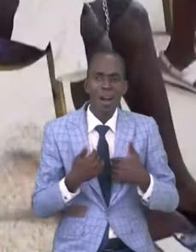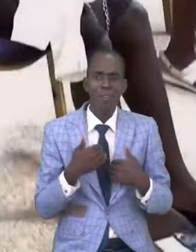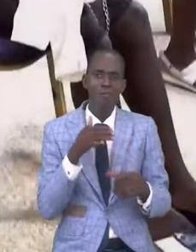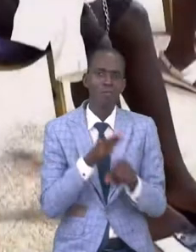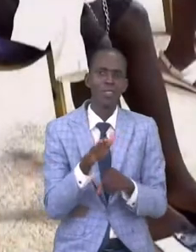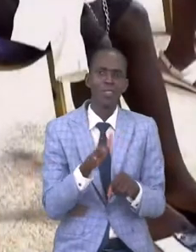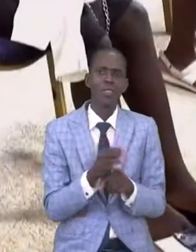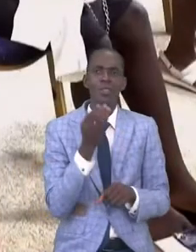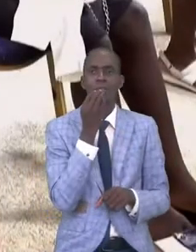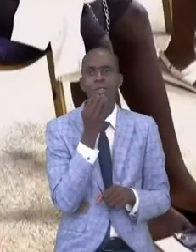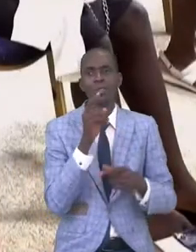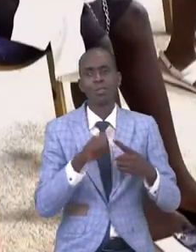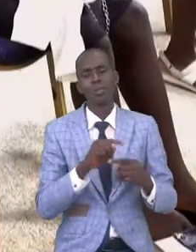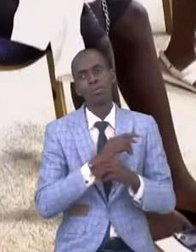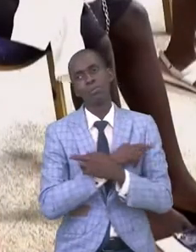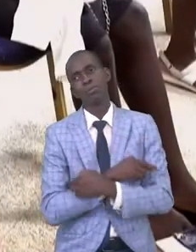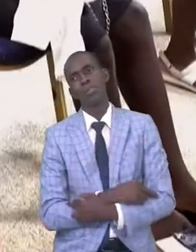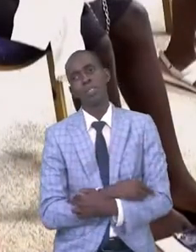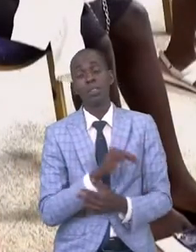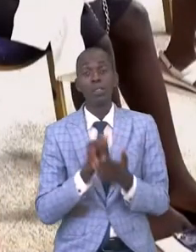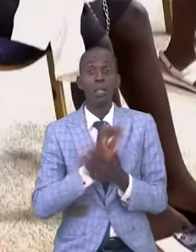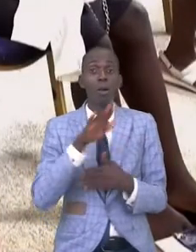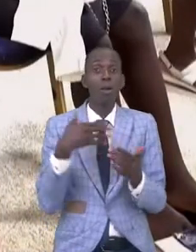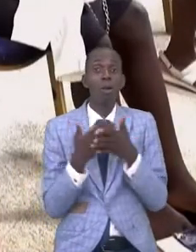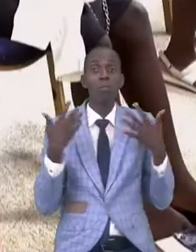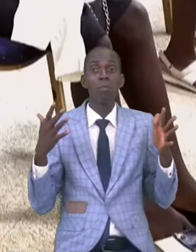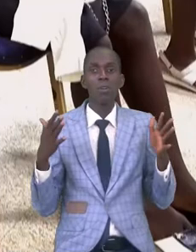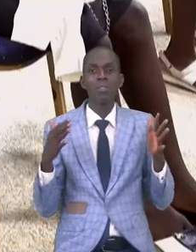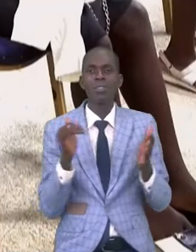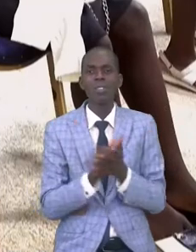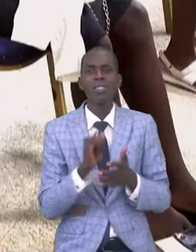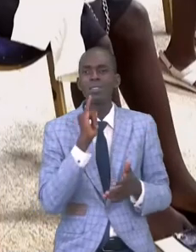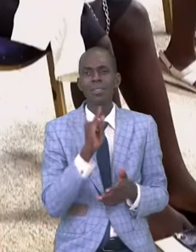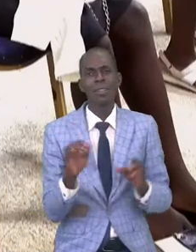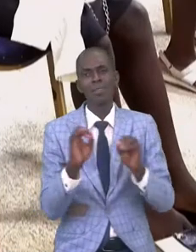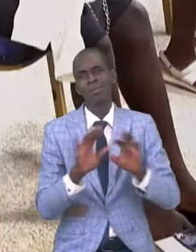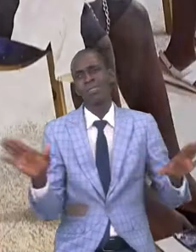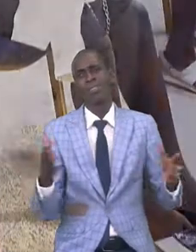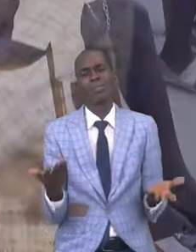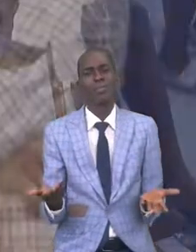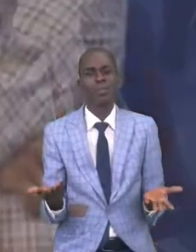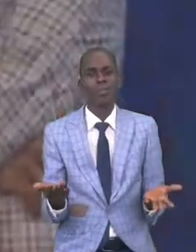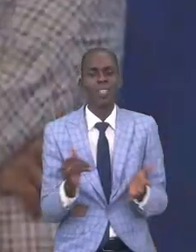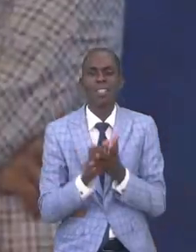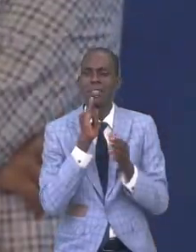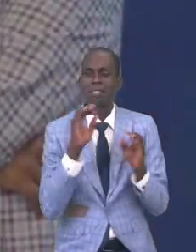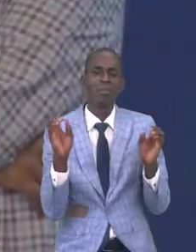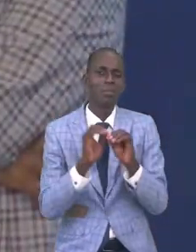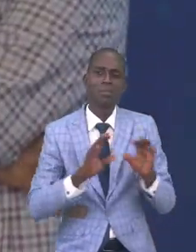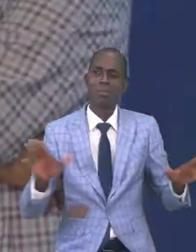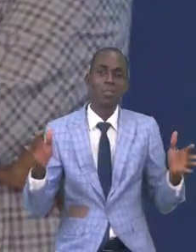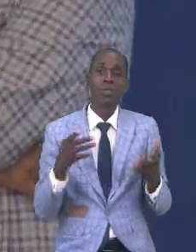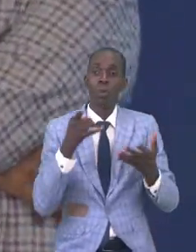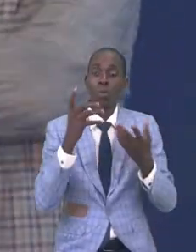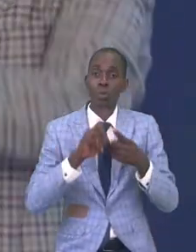eat, my friend. That's all you have. That's too shallow. That's superficial. You want to go to a